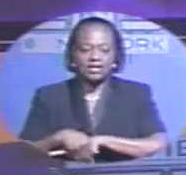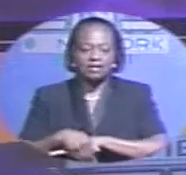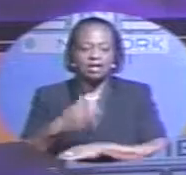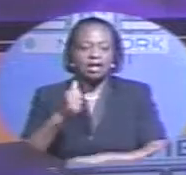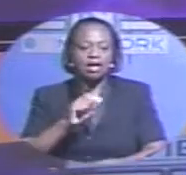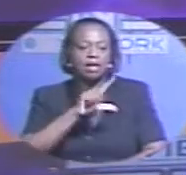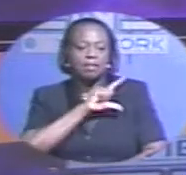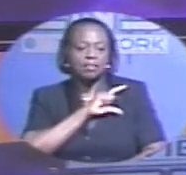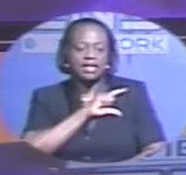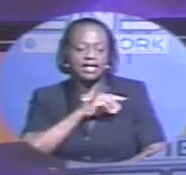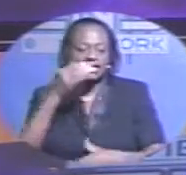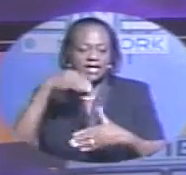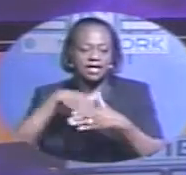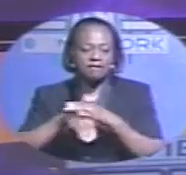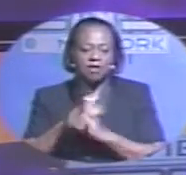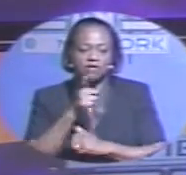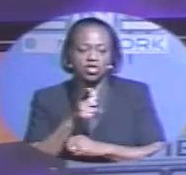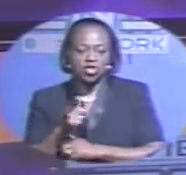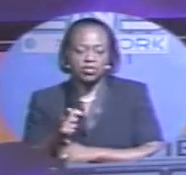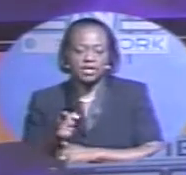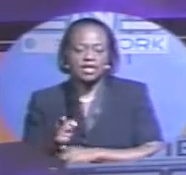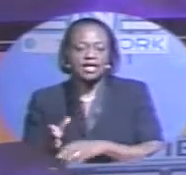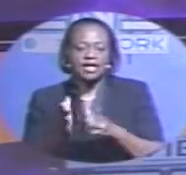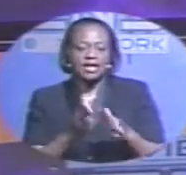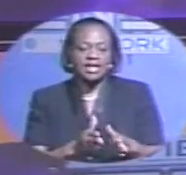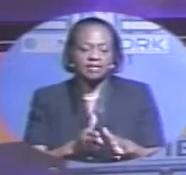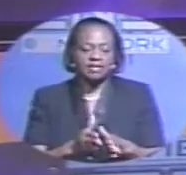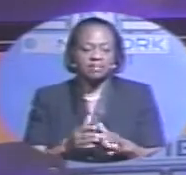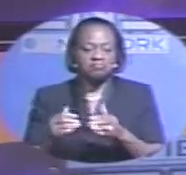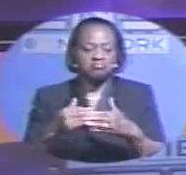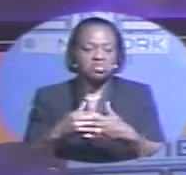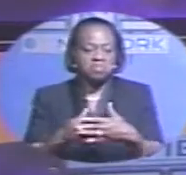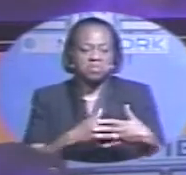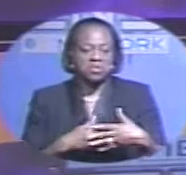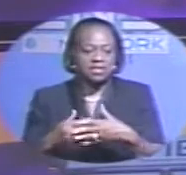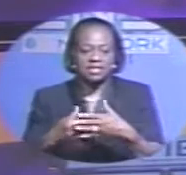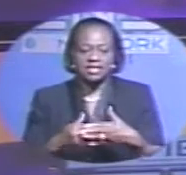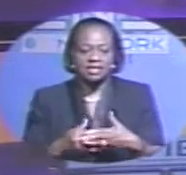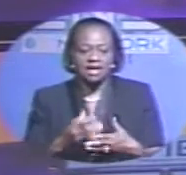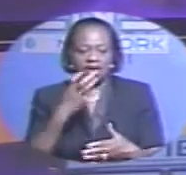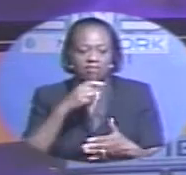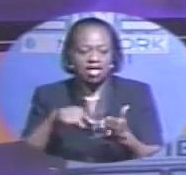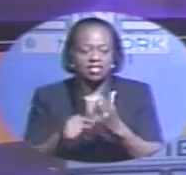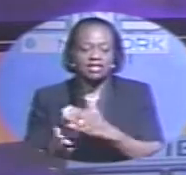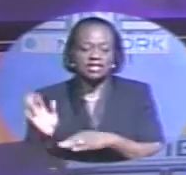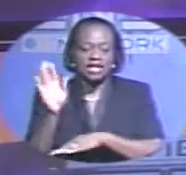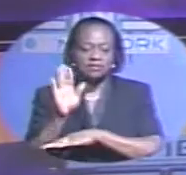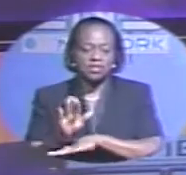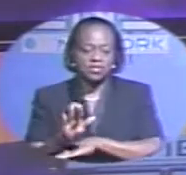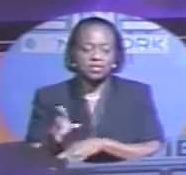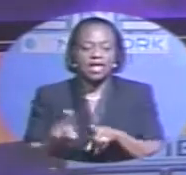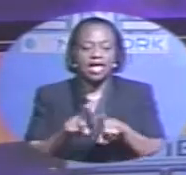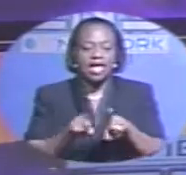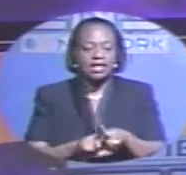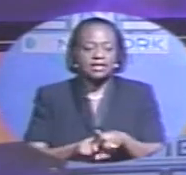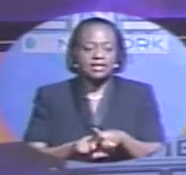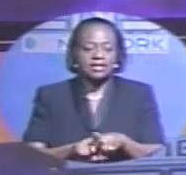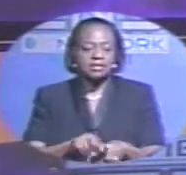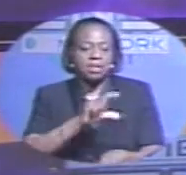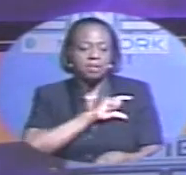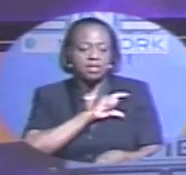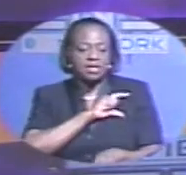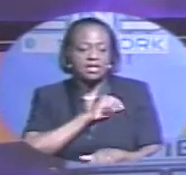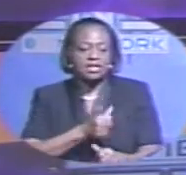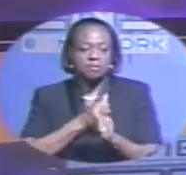A police-involved shooting left an inner-city community in an uproar this afternoon. As police pursued and fired upon a suspect, they